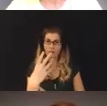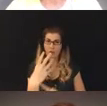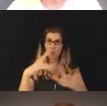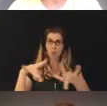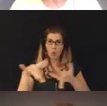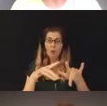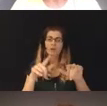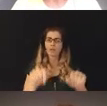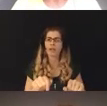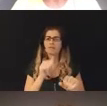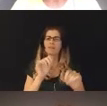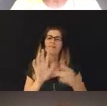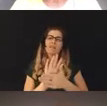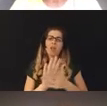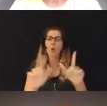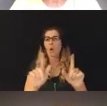recorded.